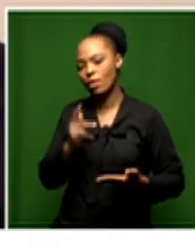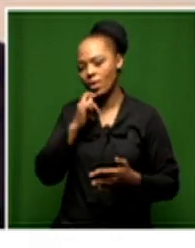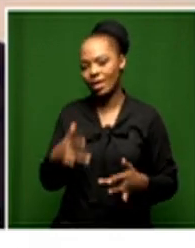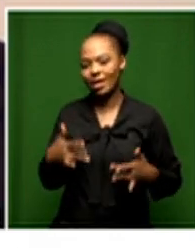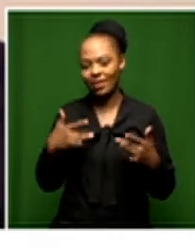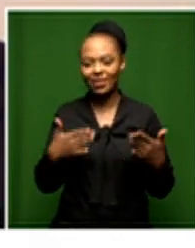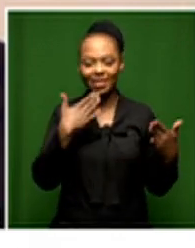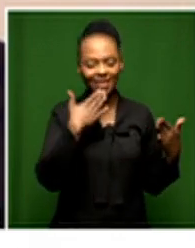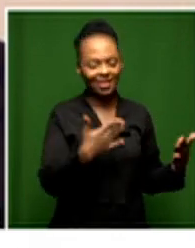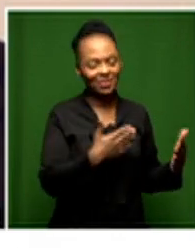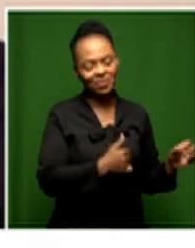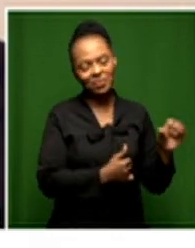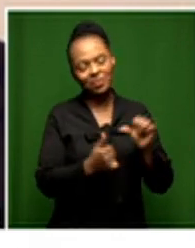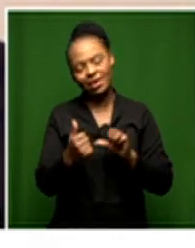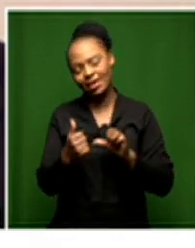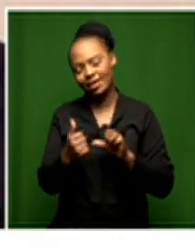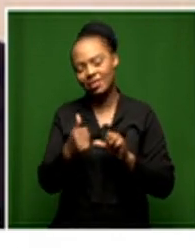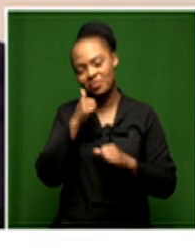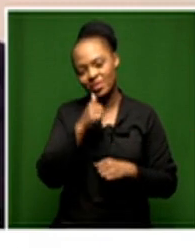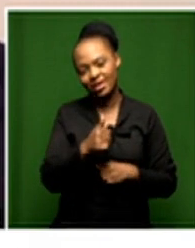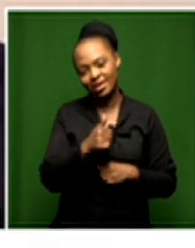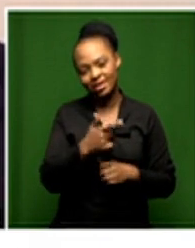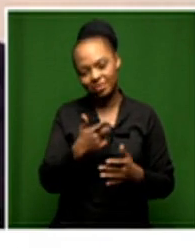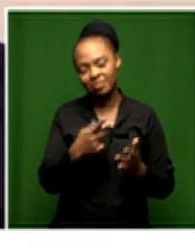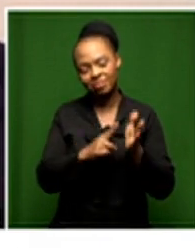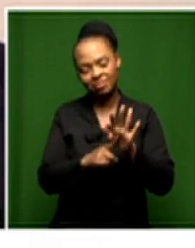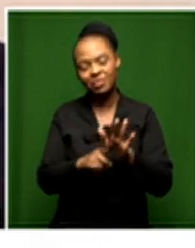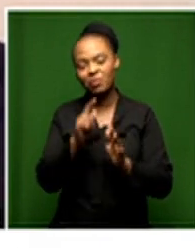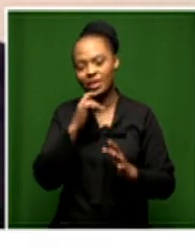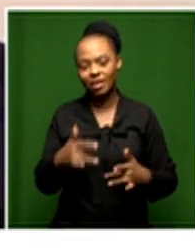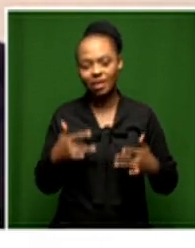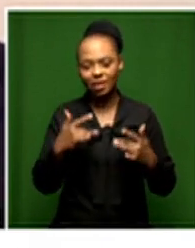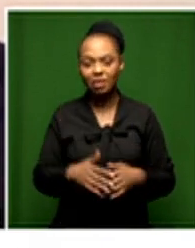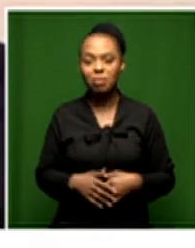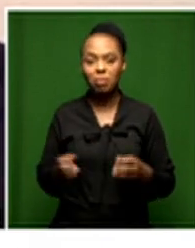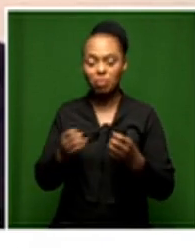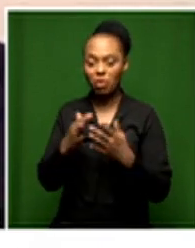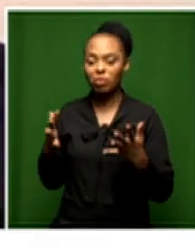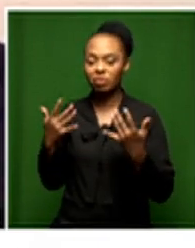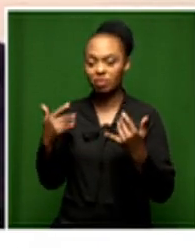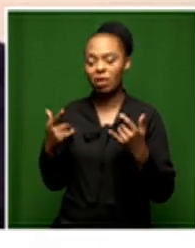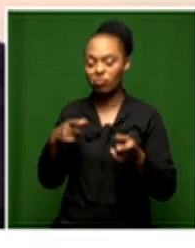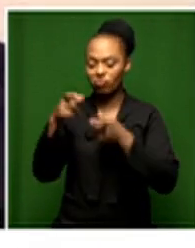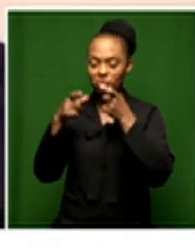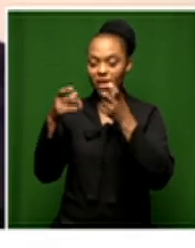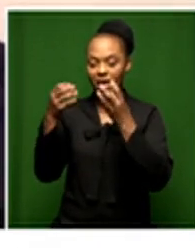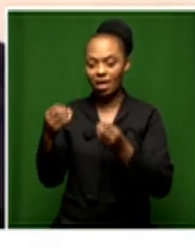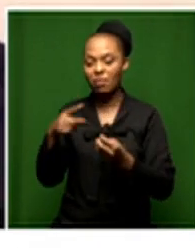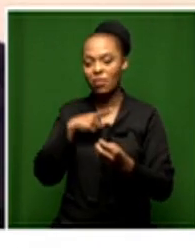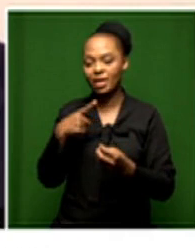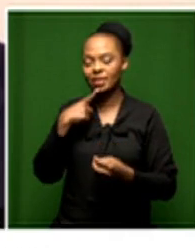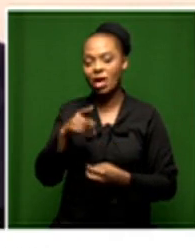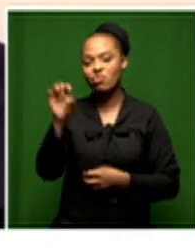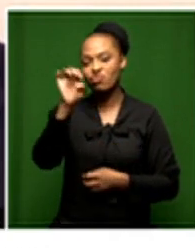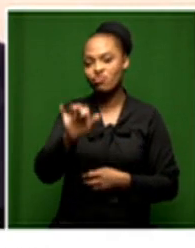on Morning Live. So, Ambassador, some in the EU have been very vocal in saying that only once Europe